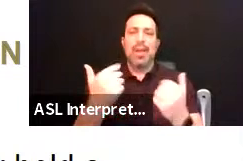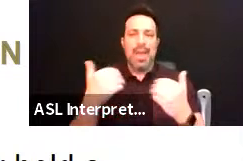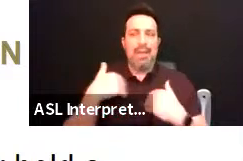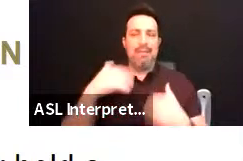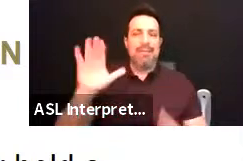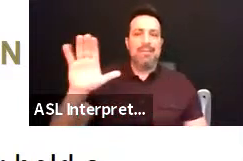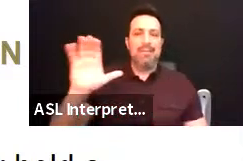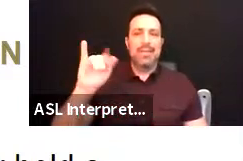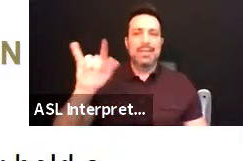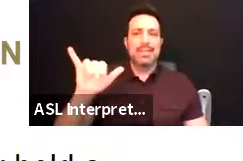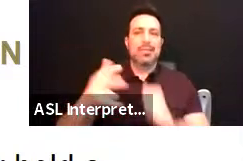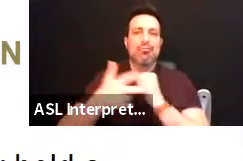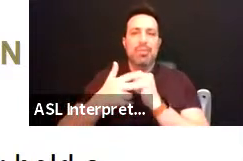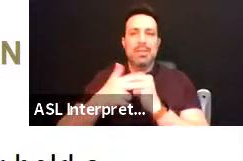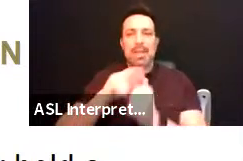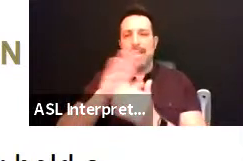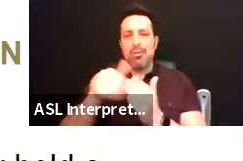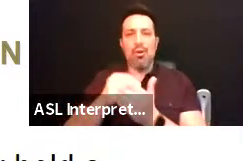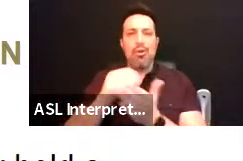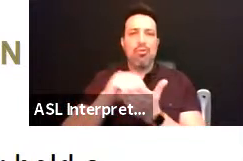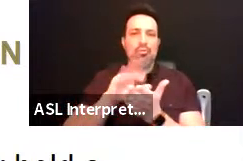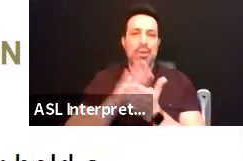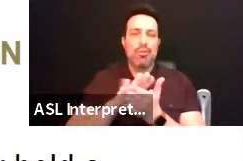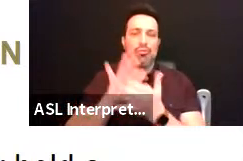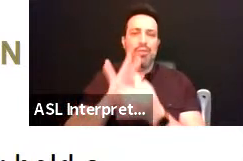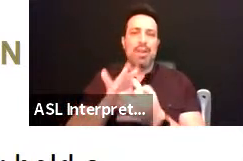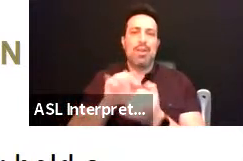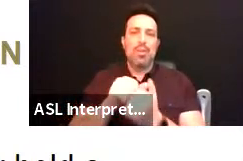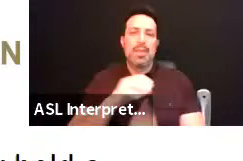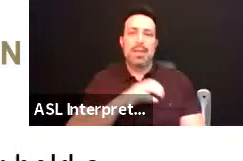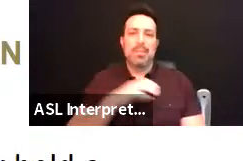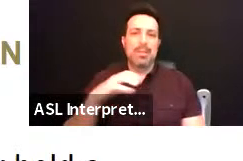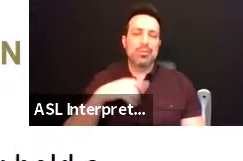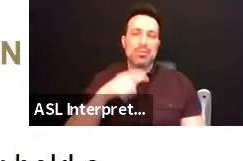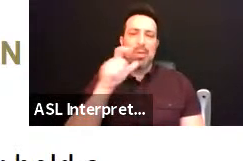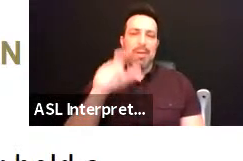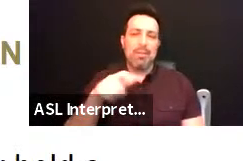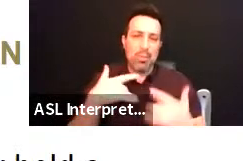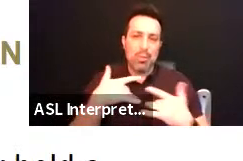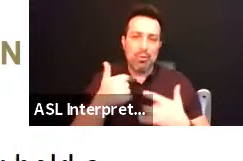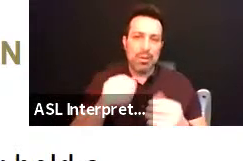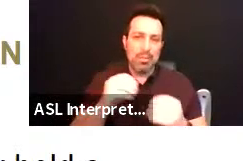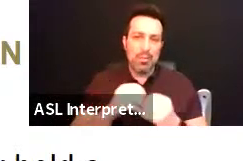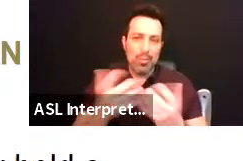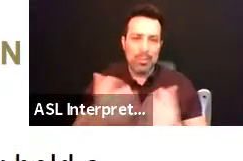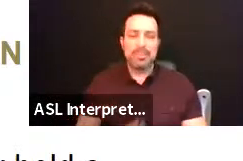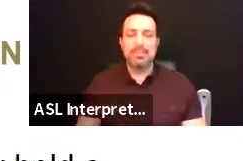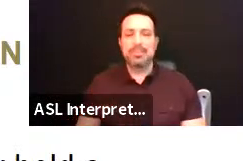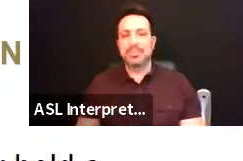city retain all the records related to this commission so you don't have to worry about it.